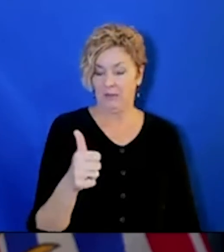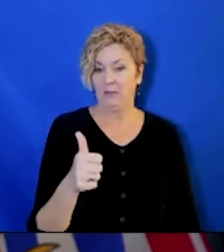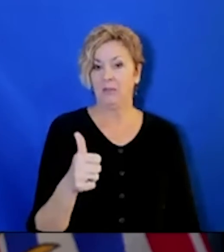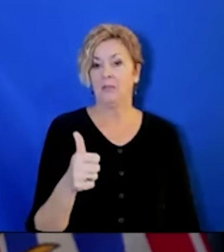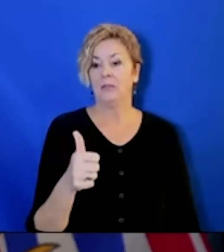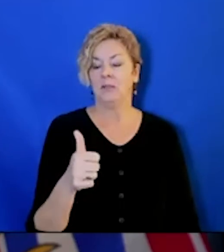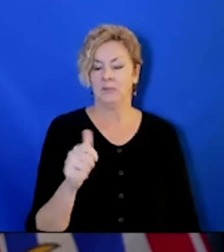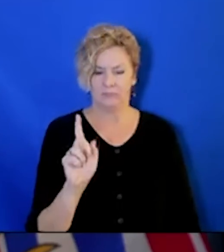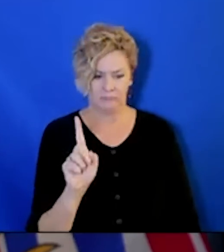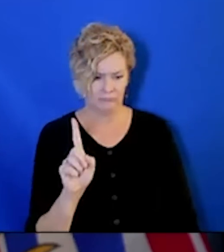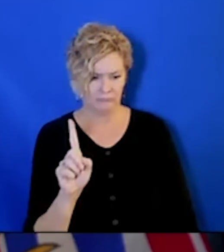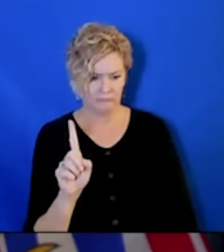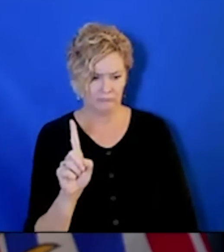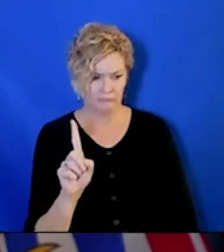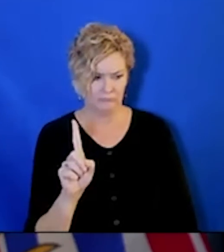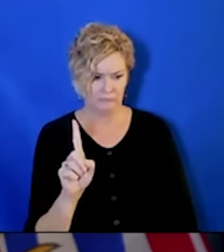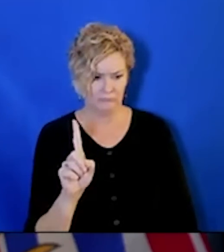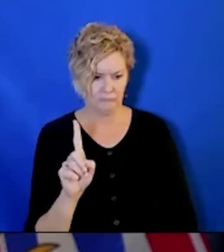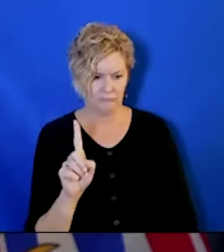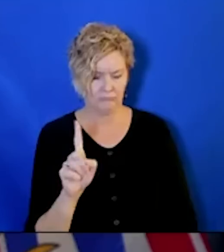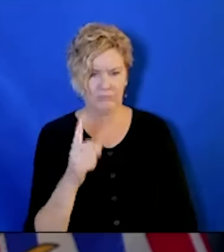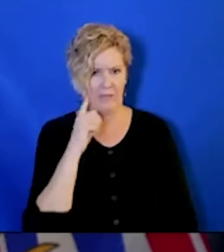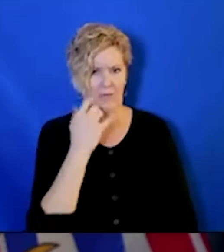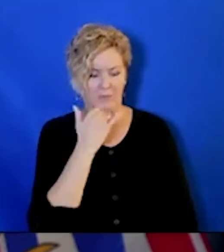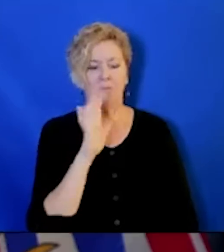Sorry, I think there's an error in these. Oh, no, okay.